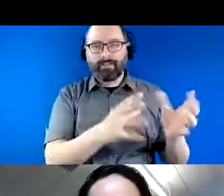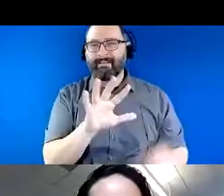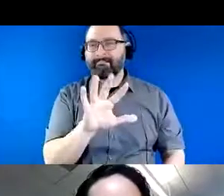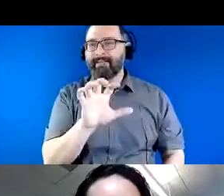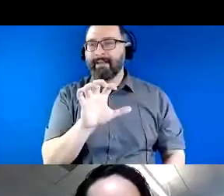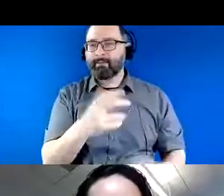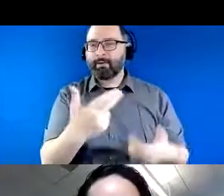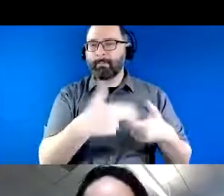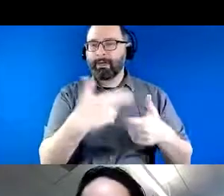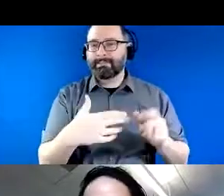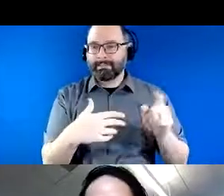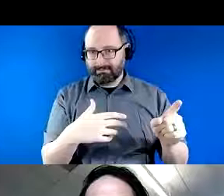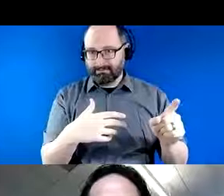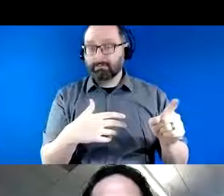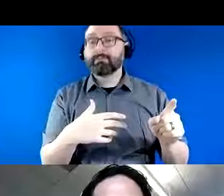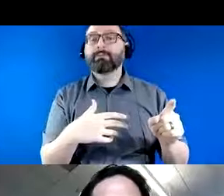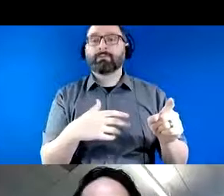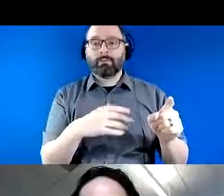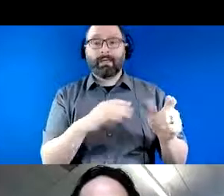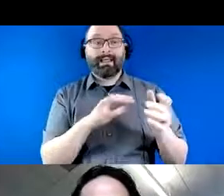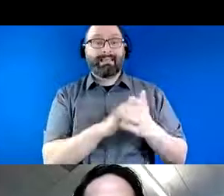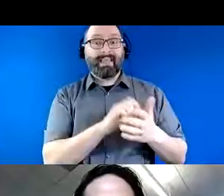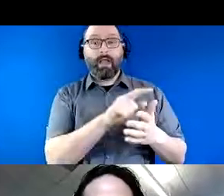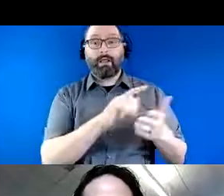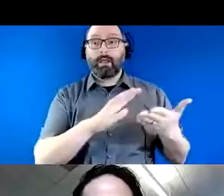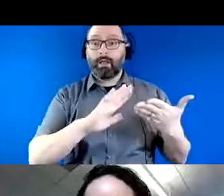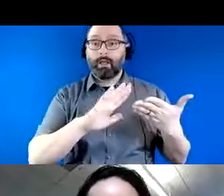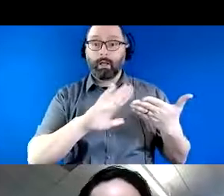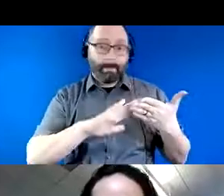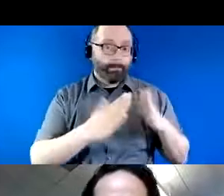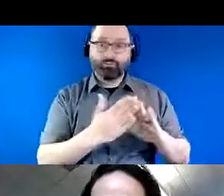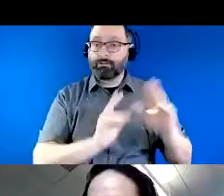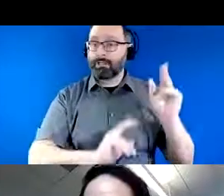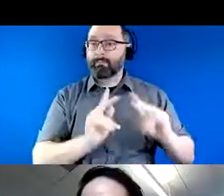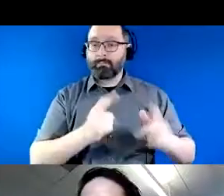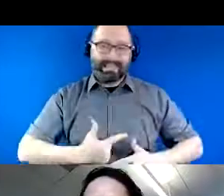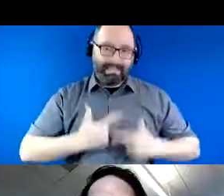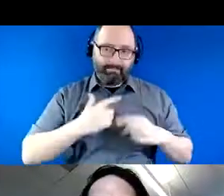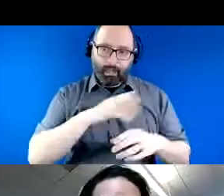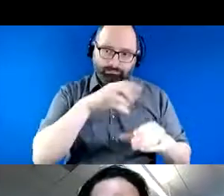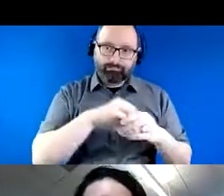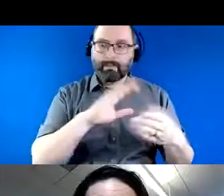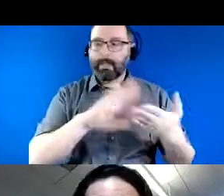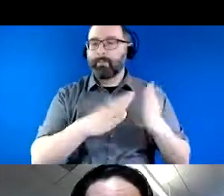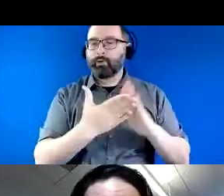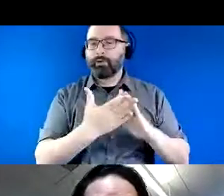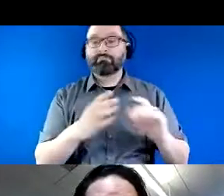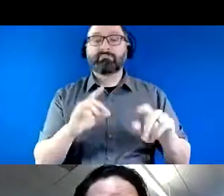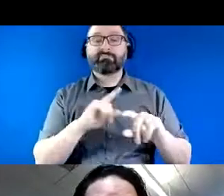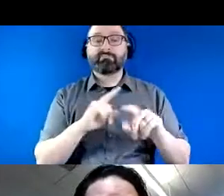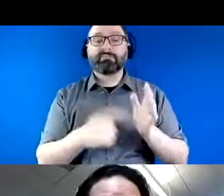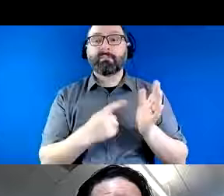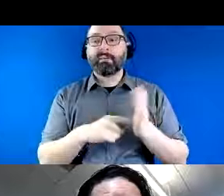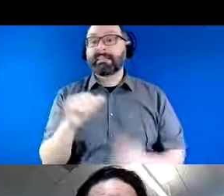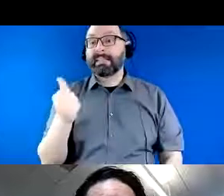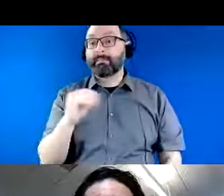500 participants, and these are community people, living in the community. Sometimes about 10% that were living